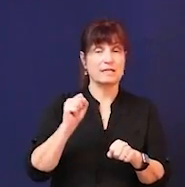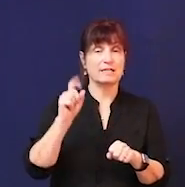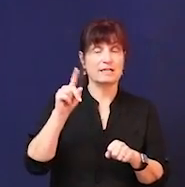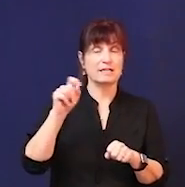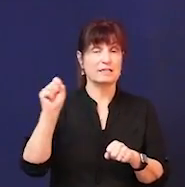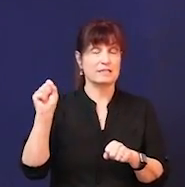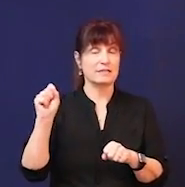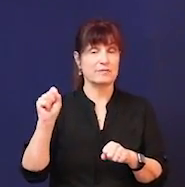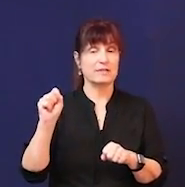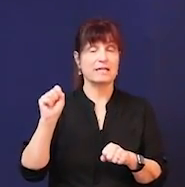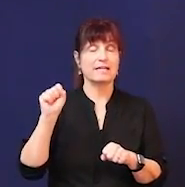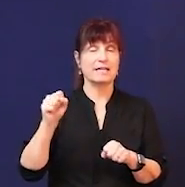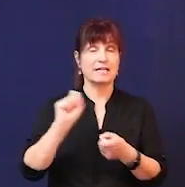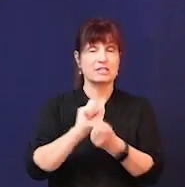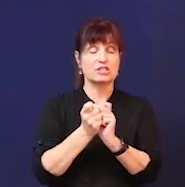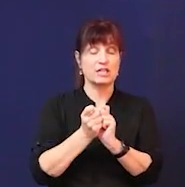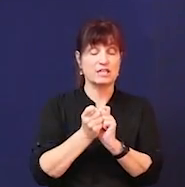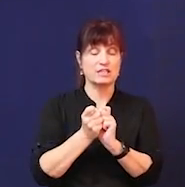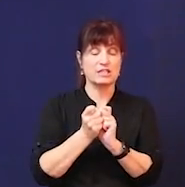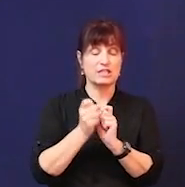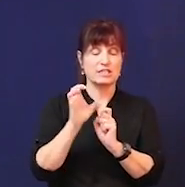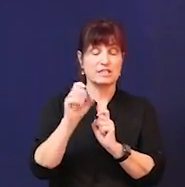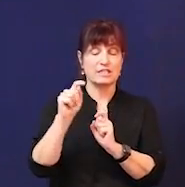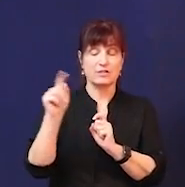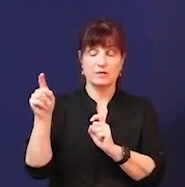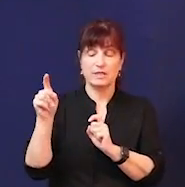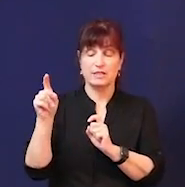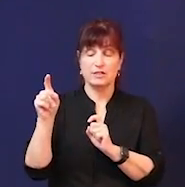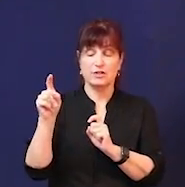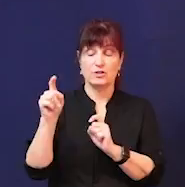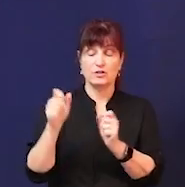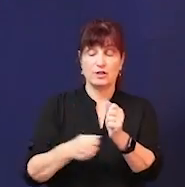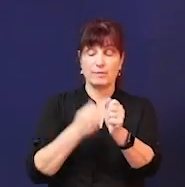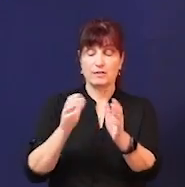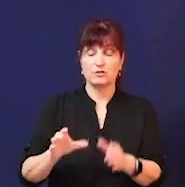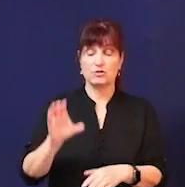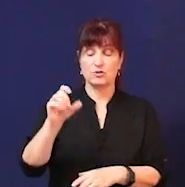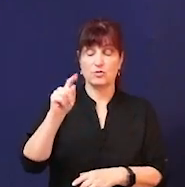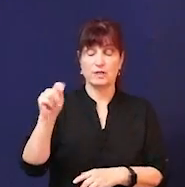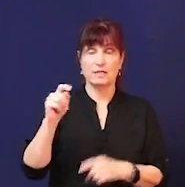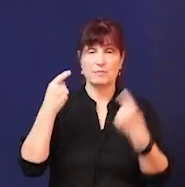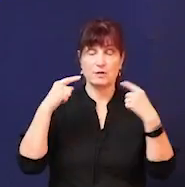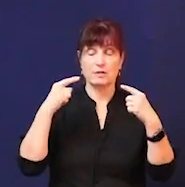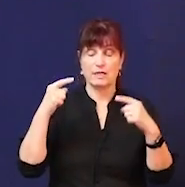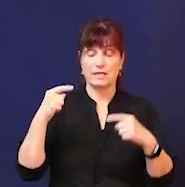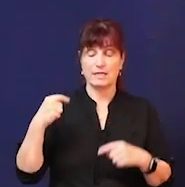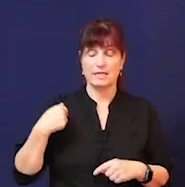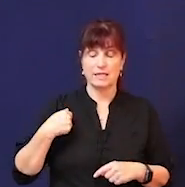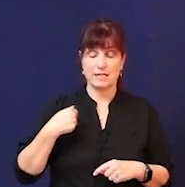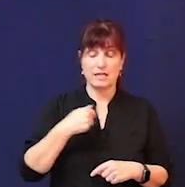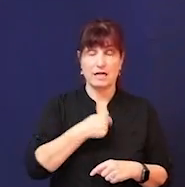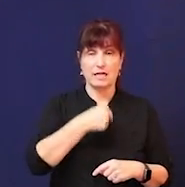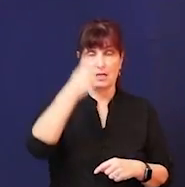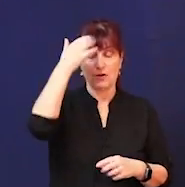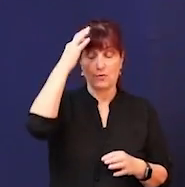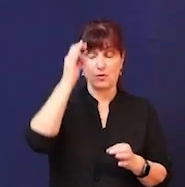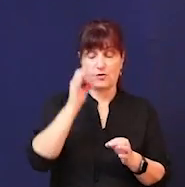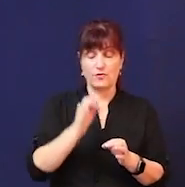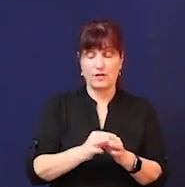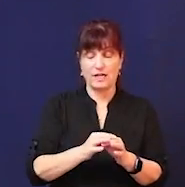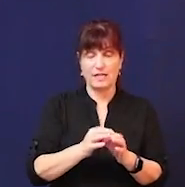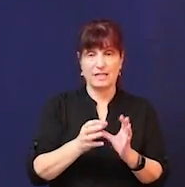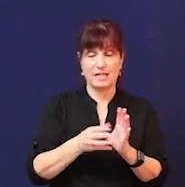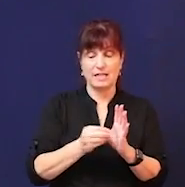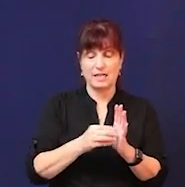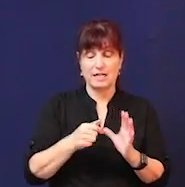Apostles' Creed, so let us pray together, I believe in God, the Father Almighty, Creator